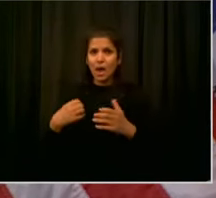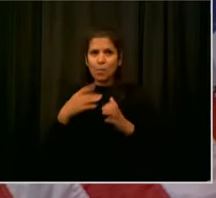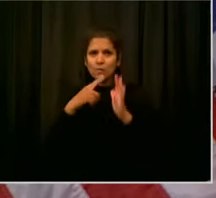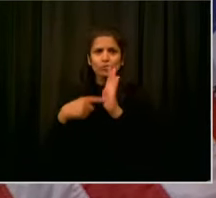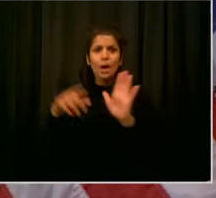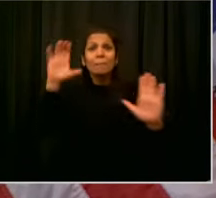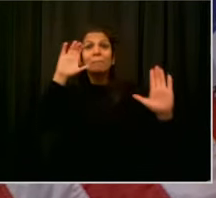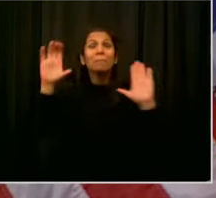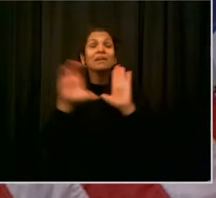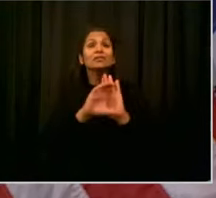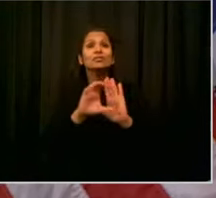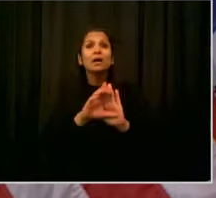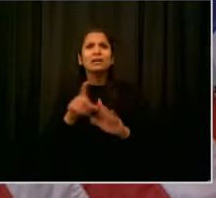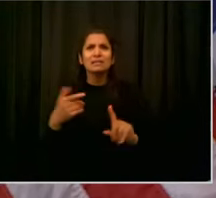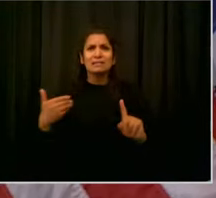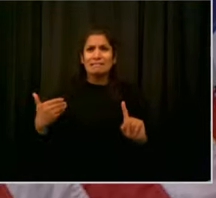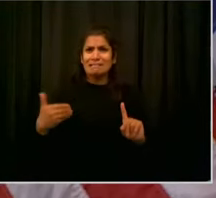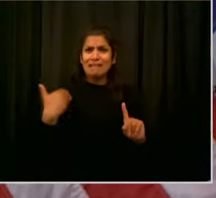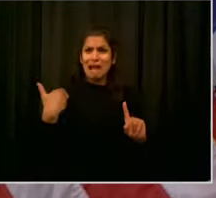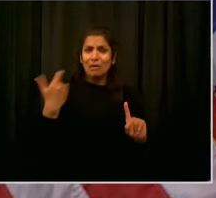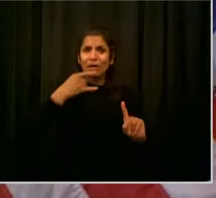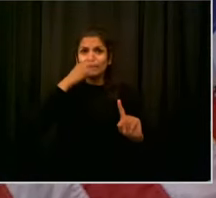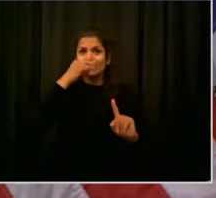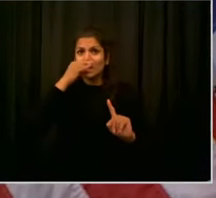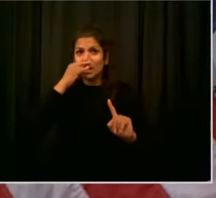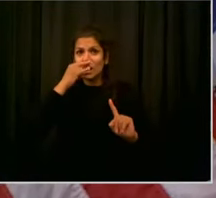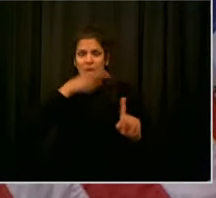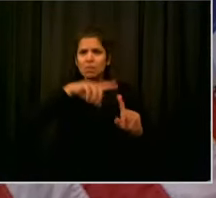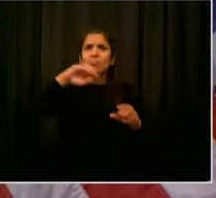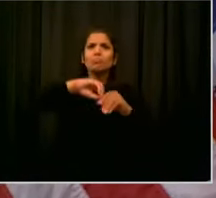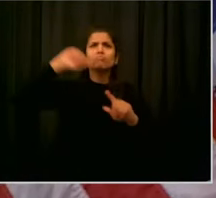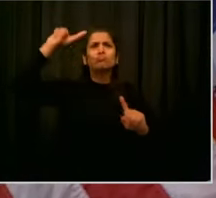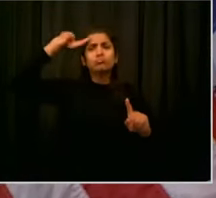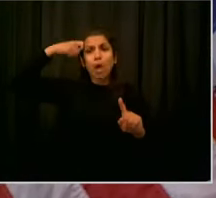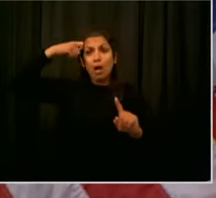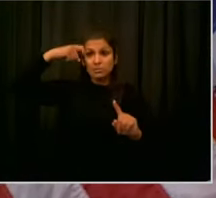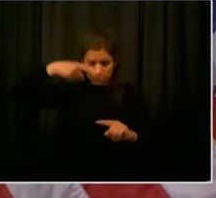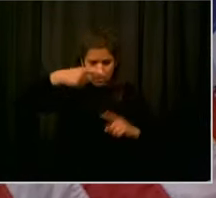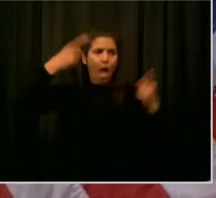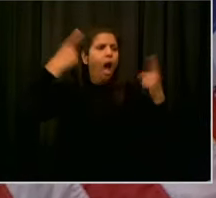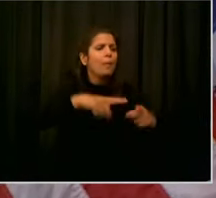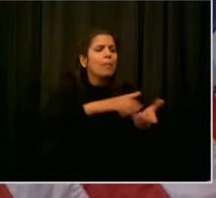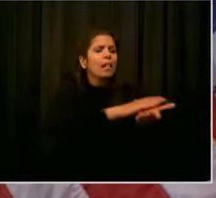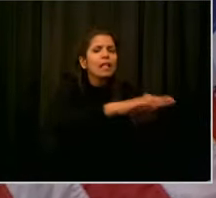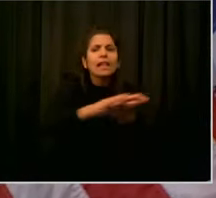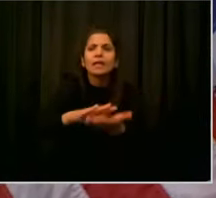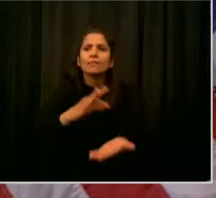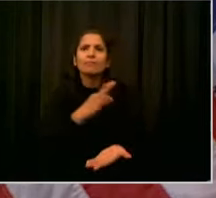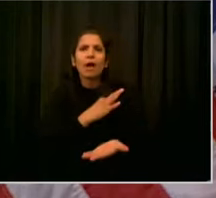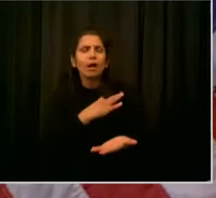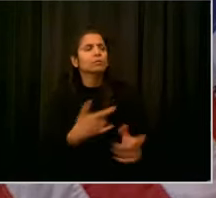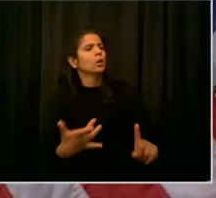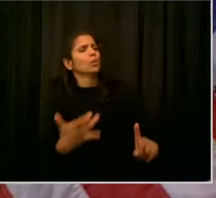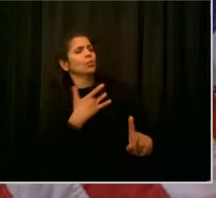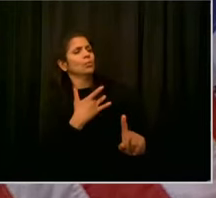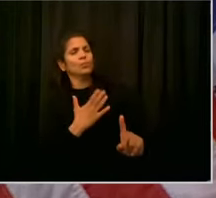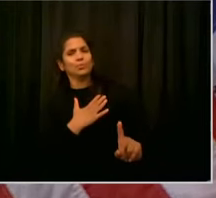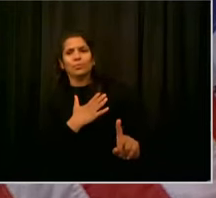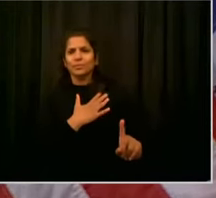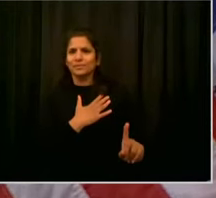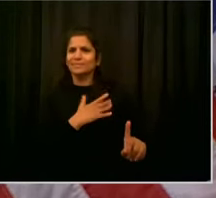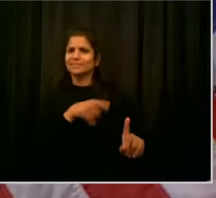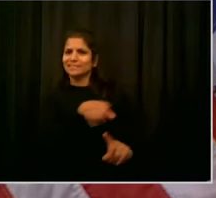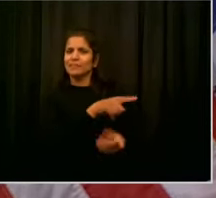actual on-the-ground reality. Young people who are a hope, who already are showing such responsibility,